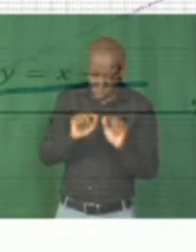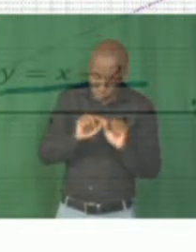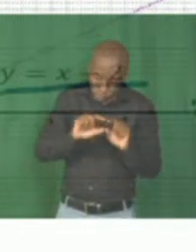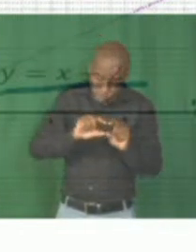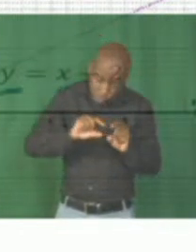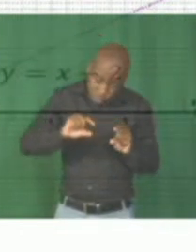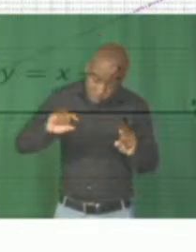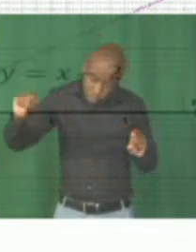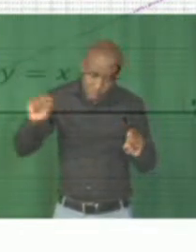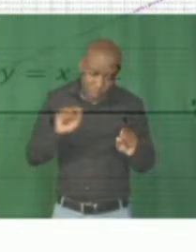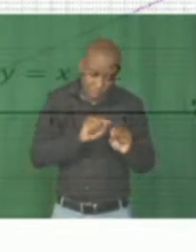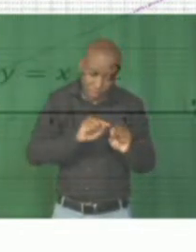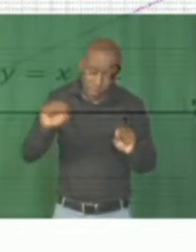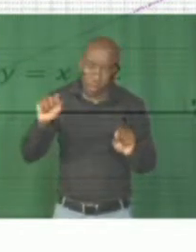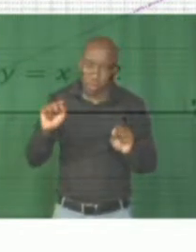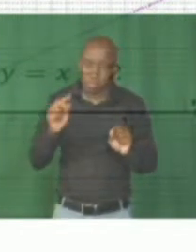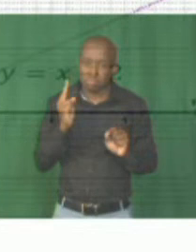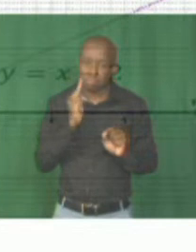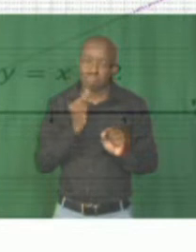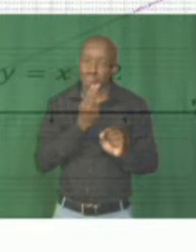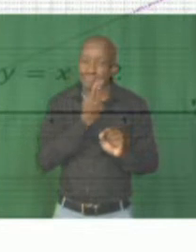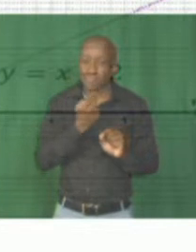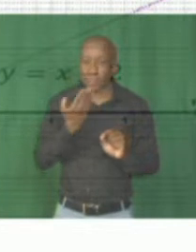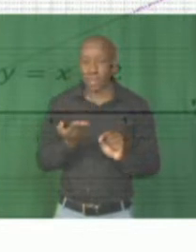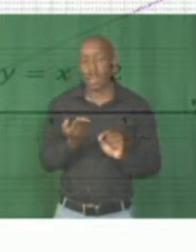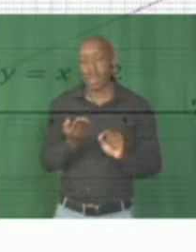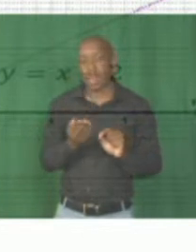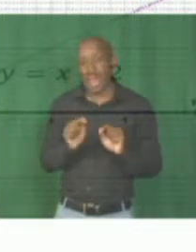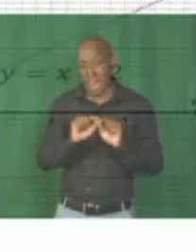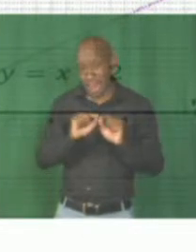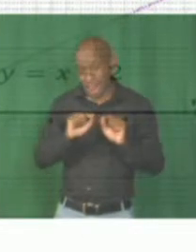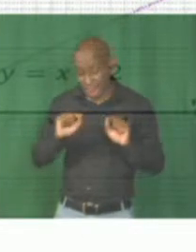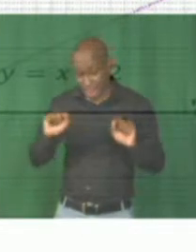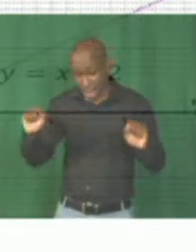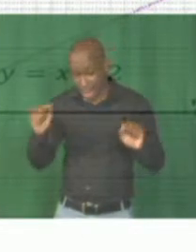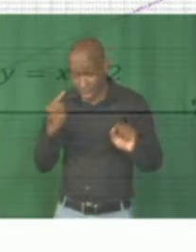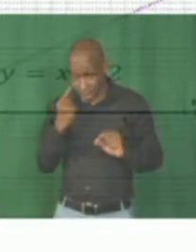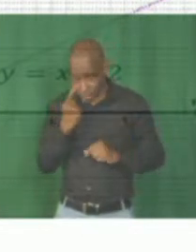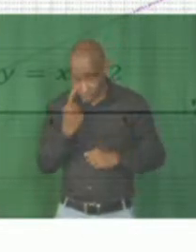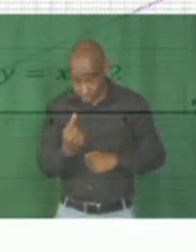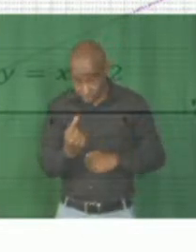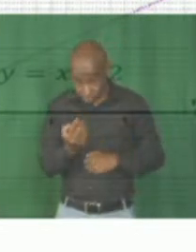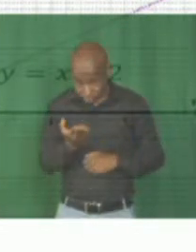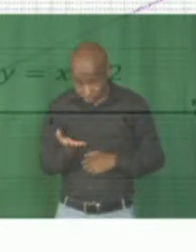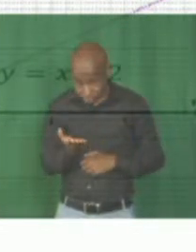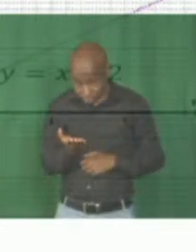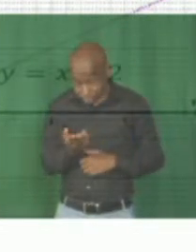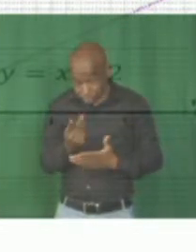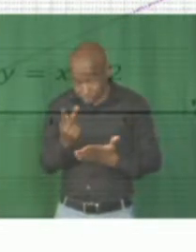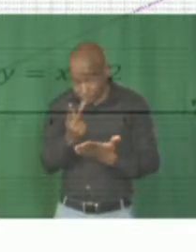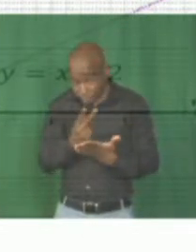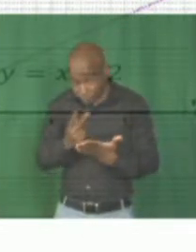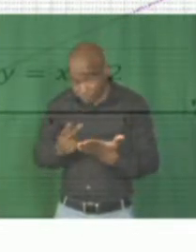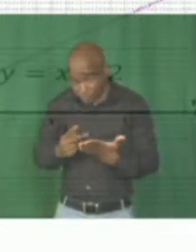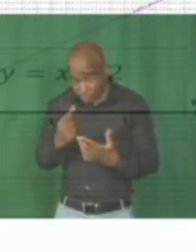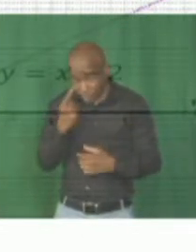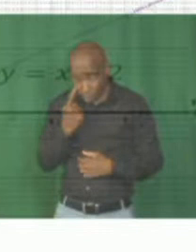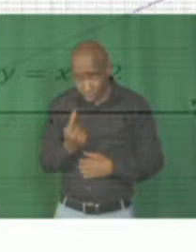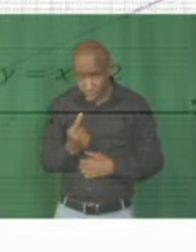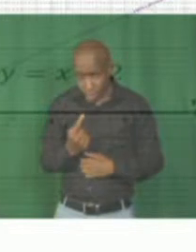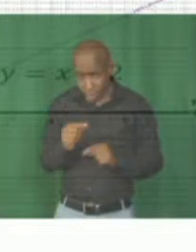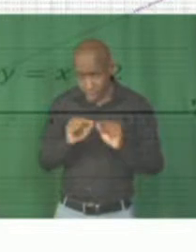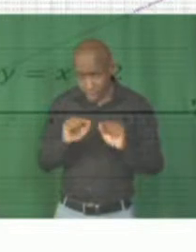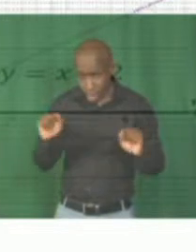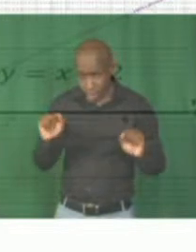now using your ruler. And then this is the line that is shown there, that is drawn now to. And then